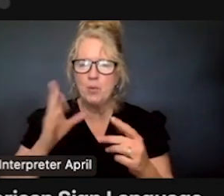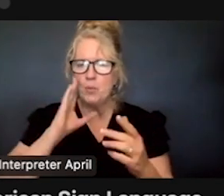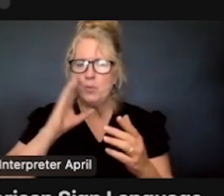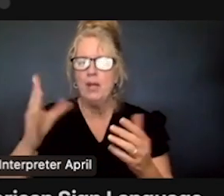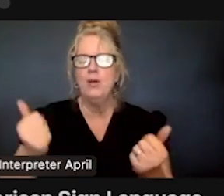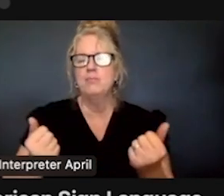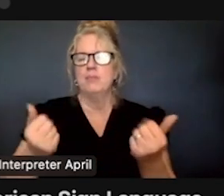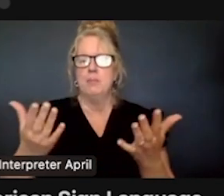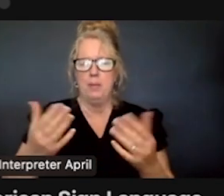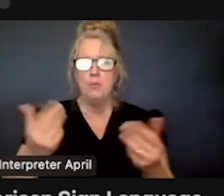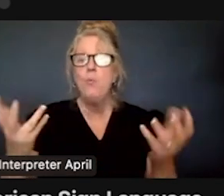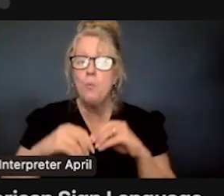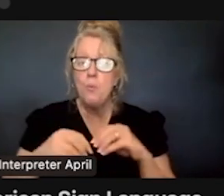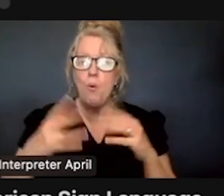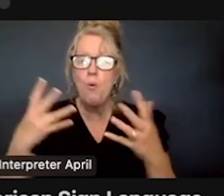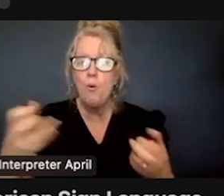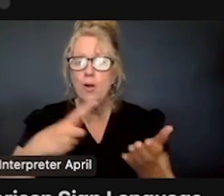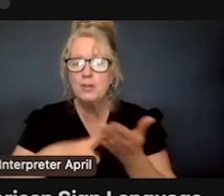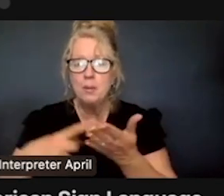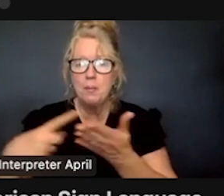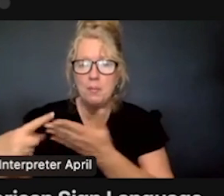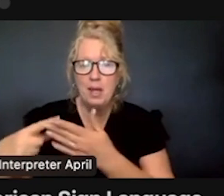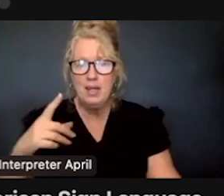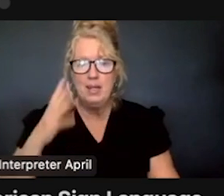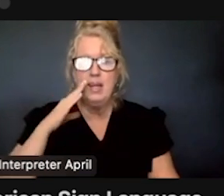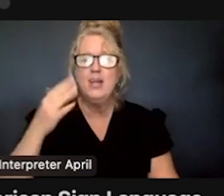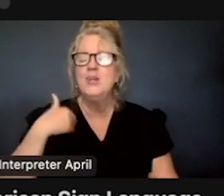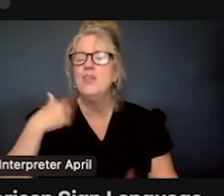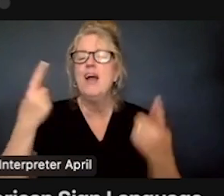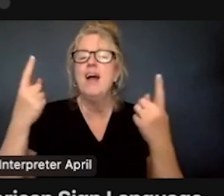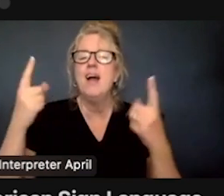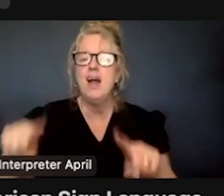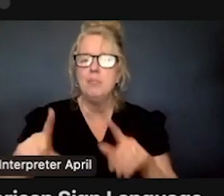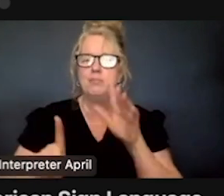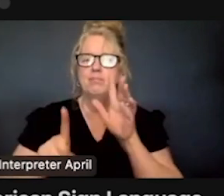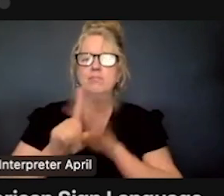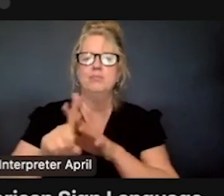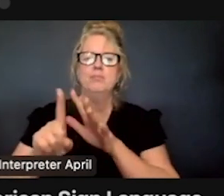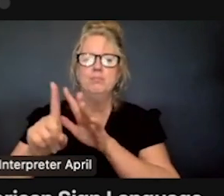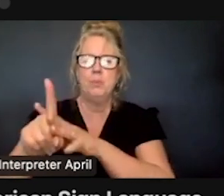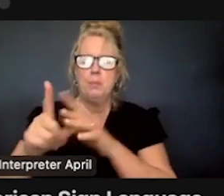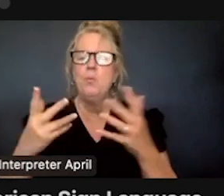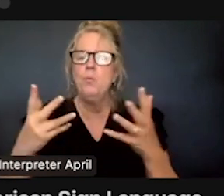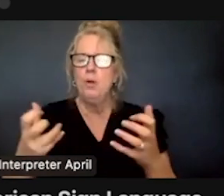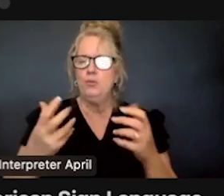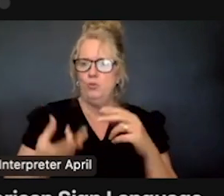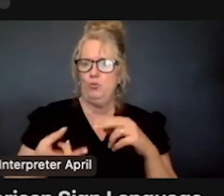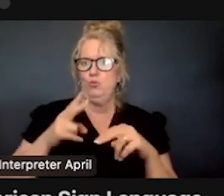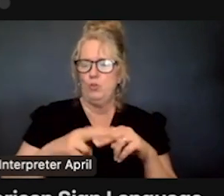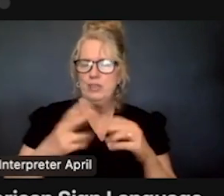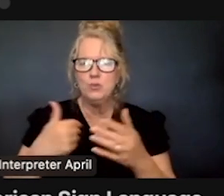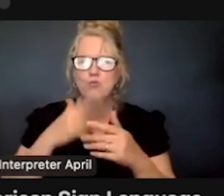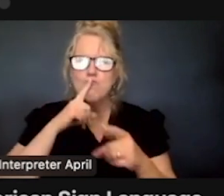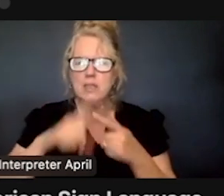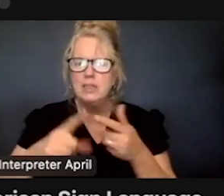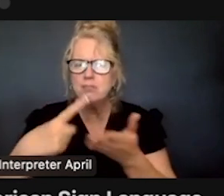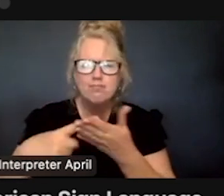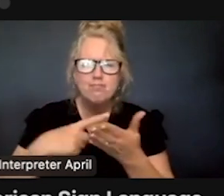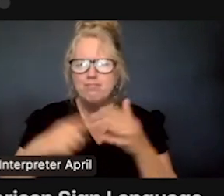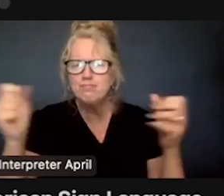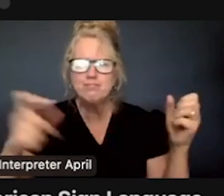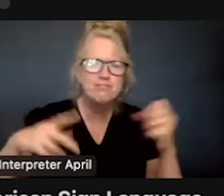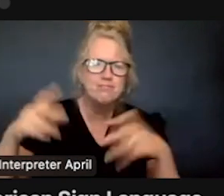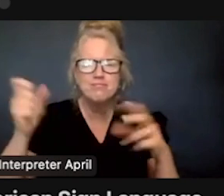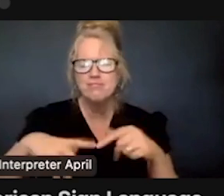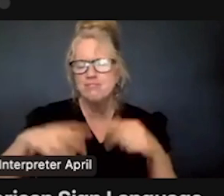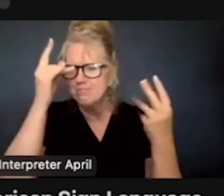have more of these debates. We have them sporadically, but we want to increase them. They really get the dialogue going and have